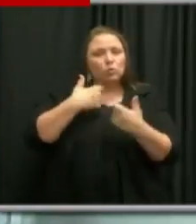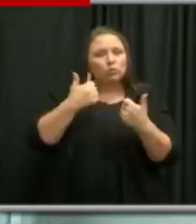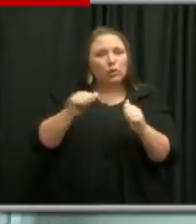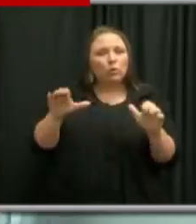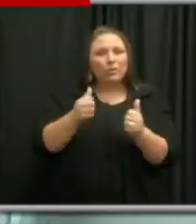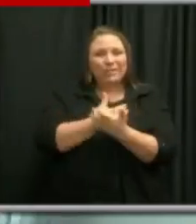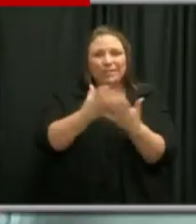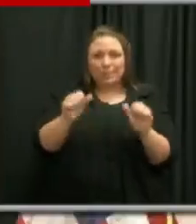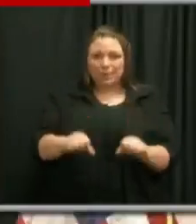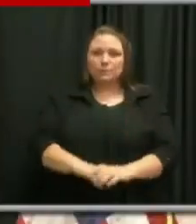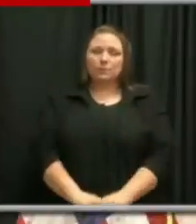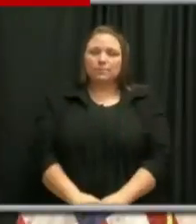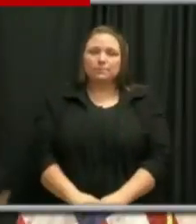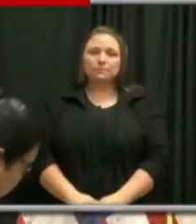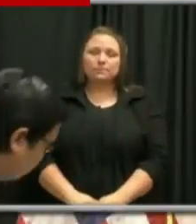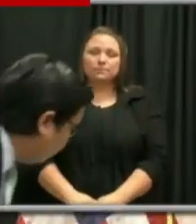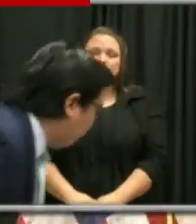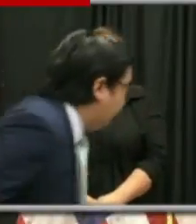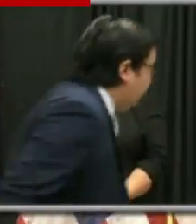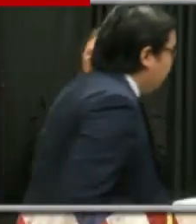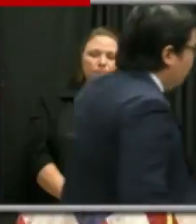help.